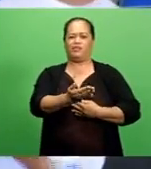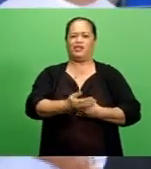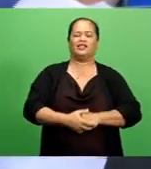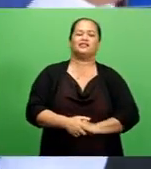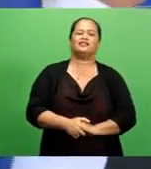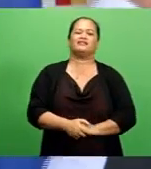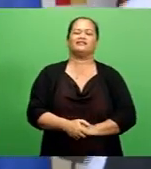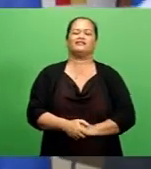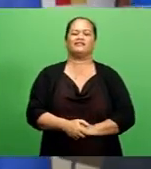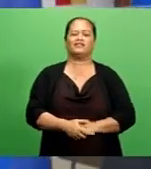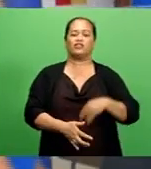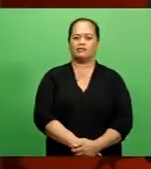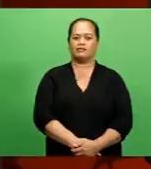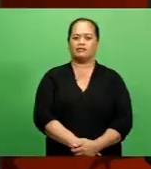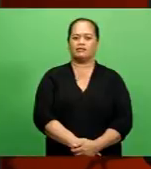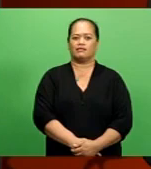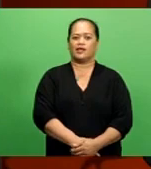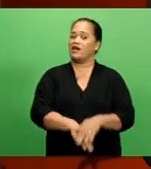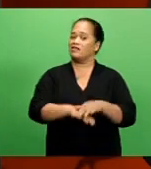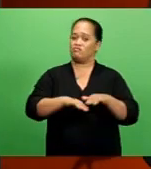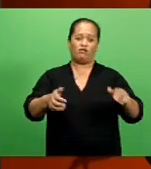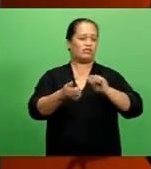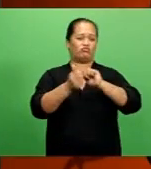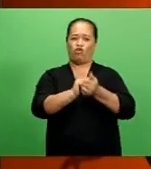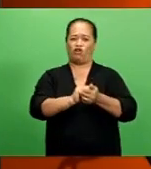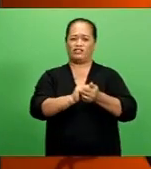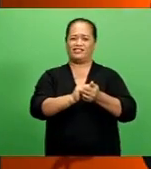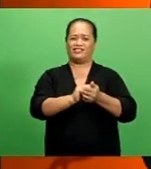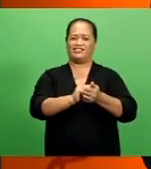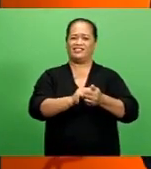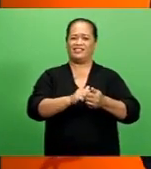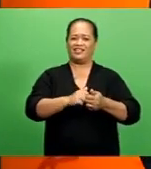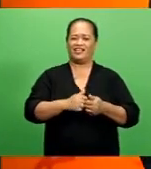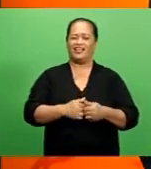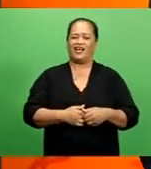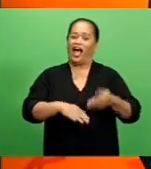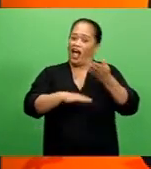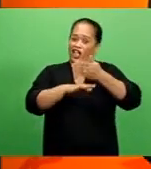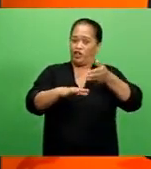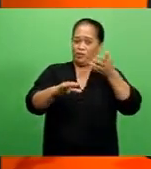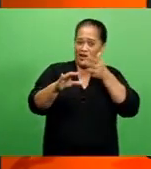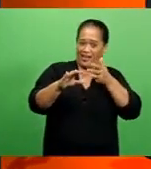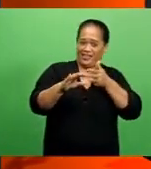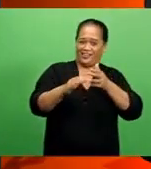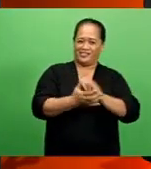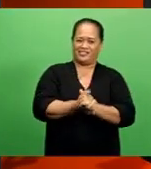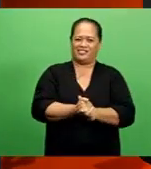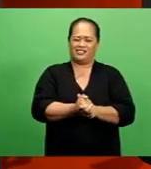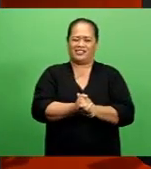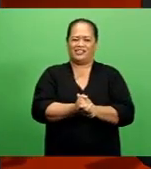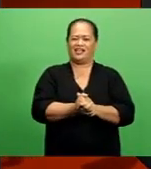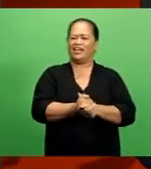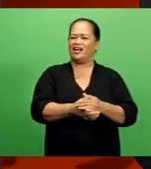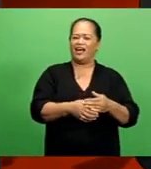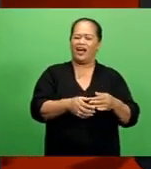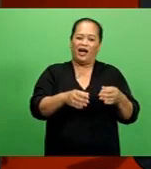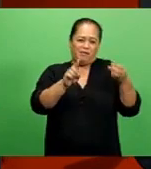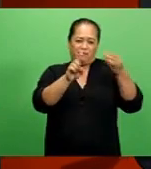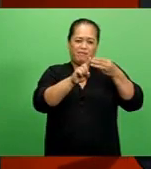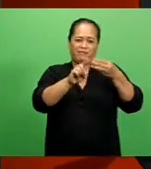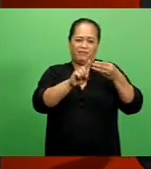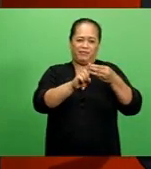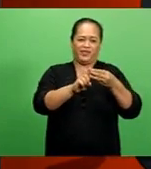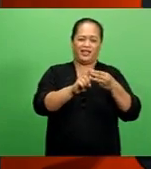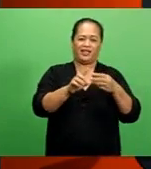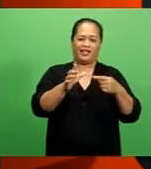Terpula, FBC Sports. That's it from Sports Tonight in New Media. After the break, check out the Akaso keychain camera and the